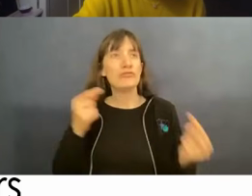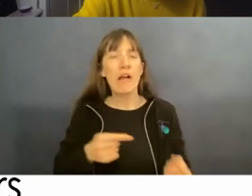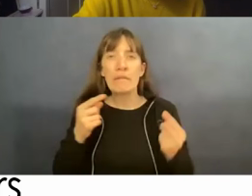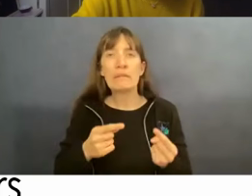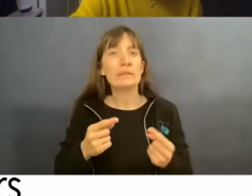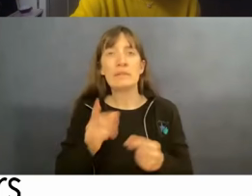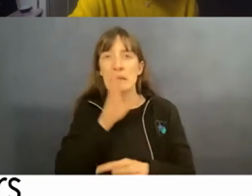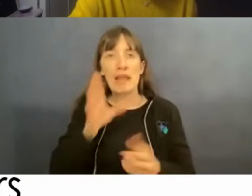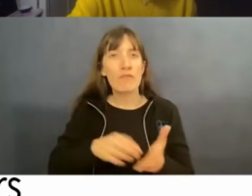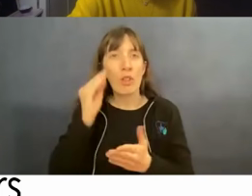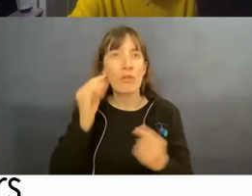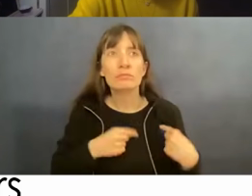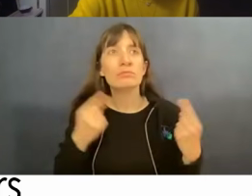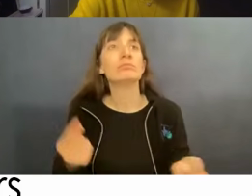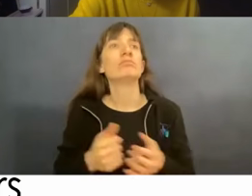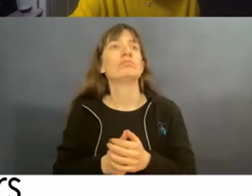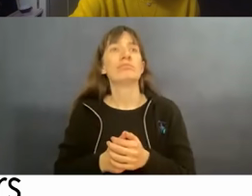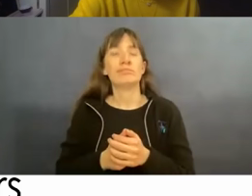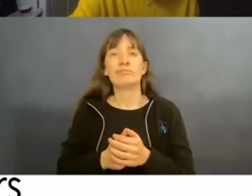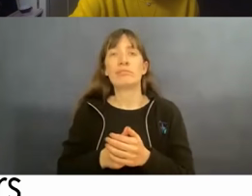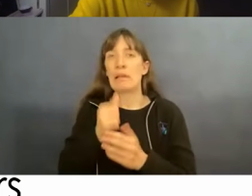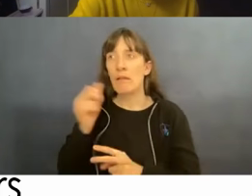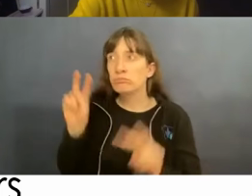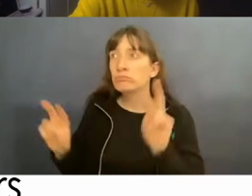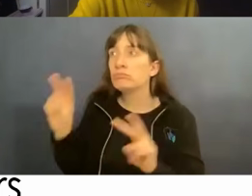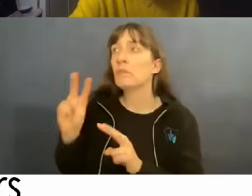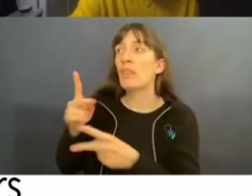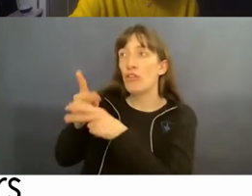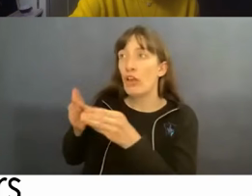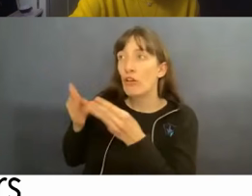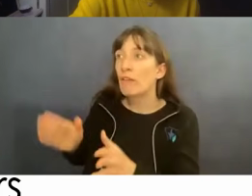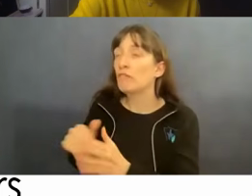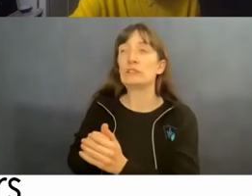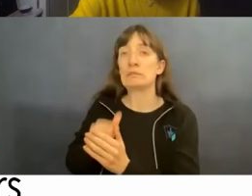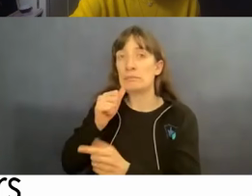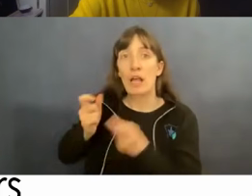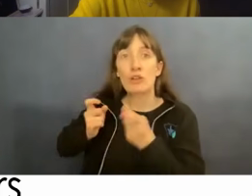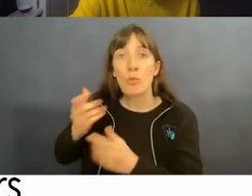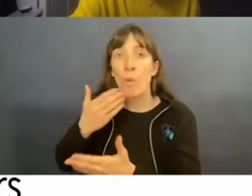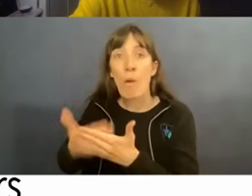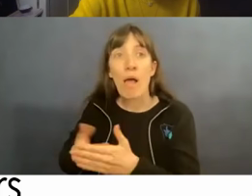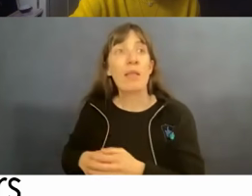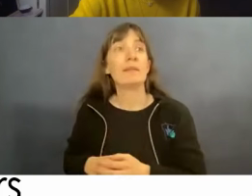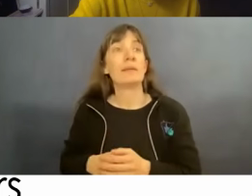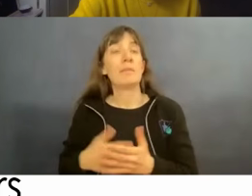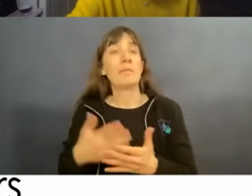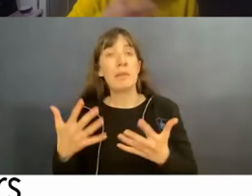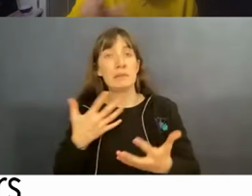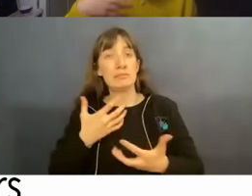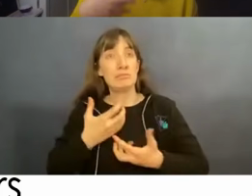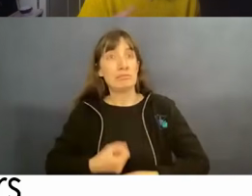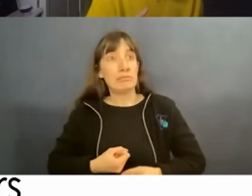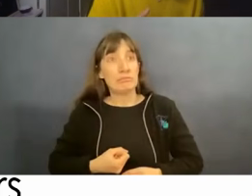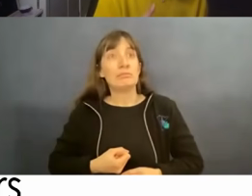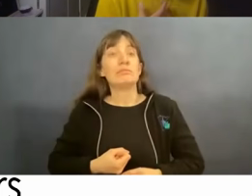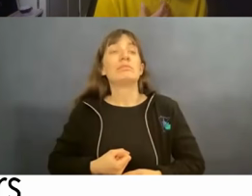their emotions. They might like really suppress them. They might share bits with others and then pause to